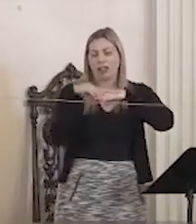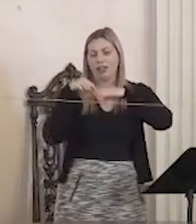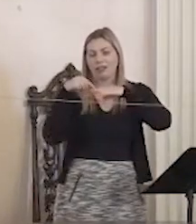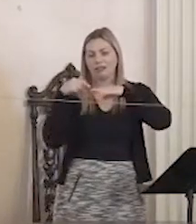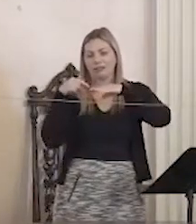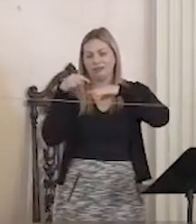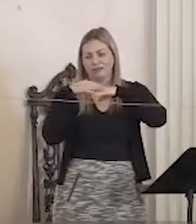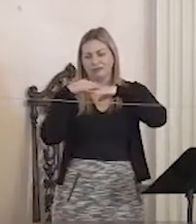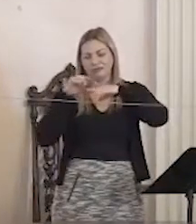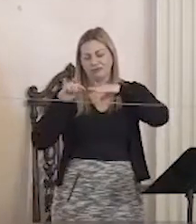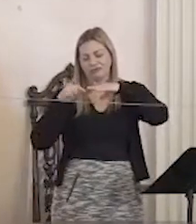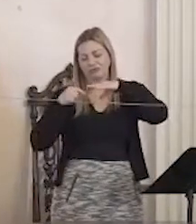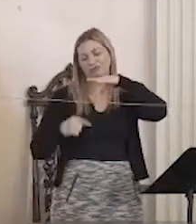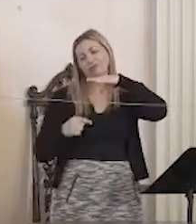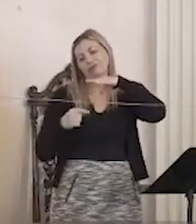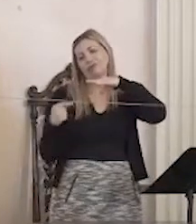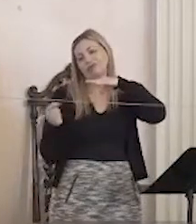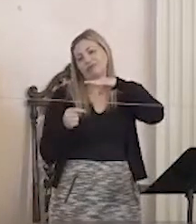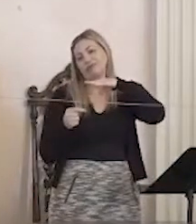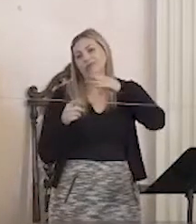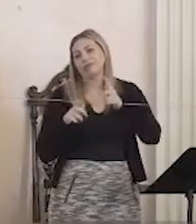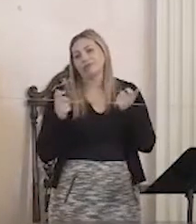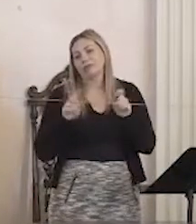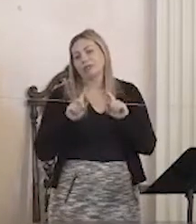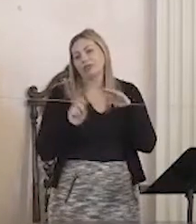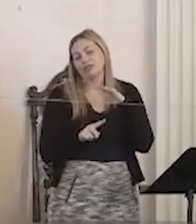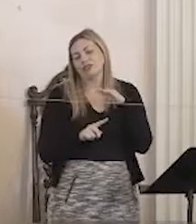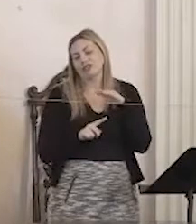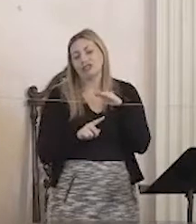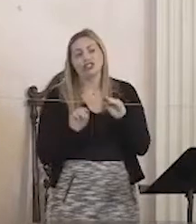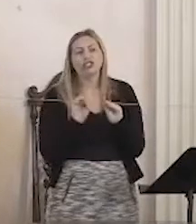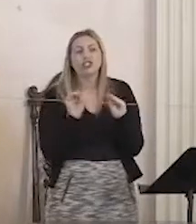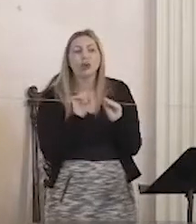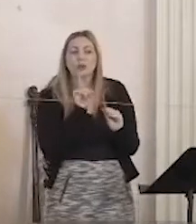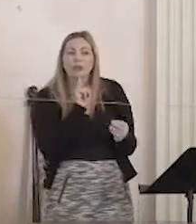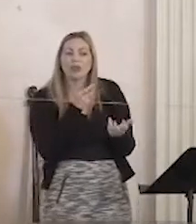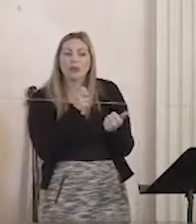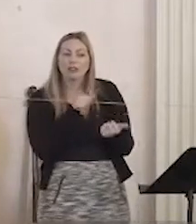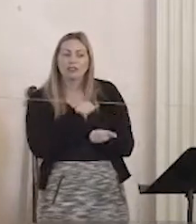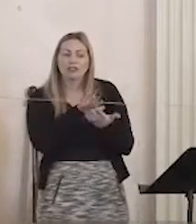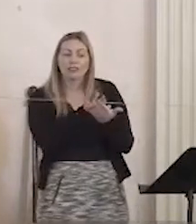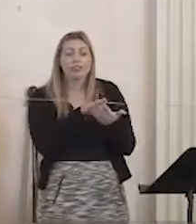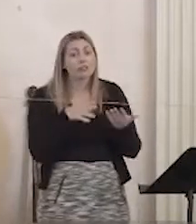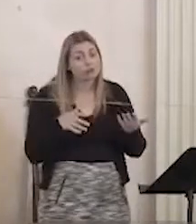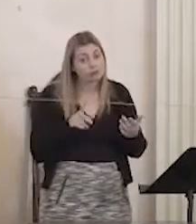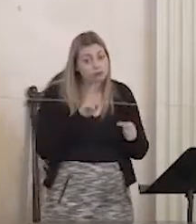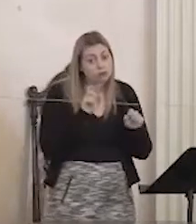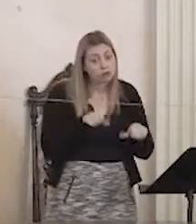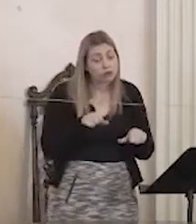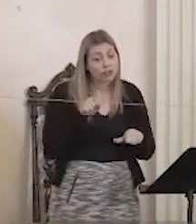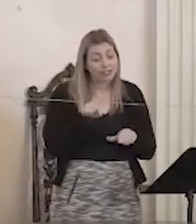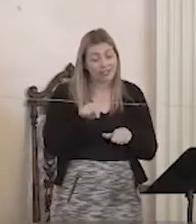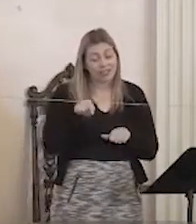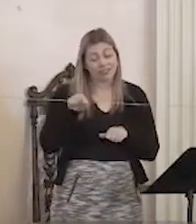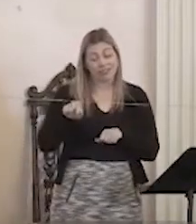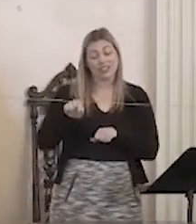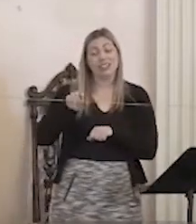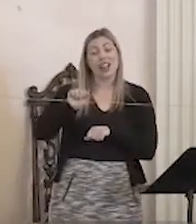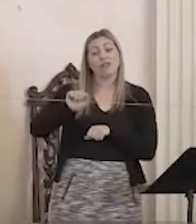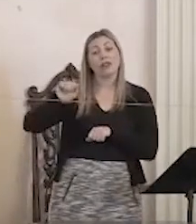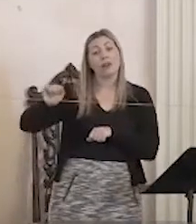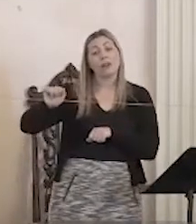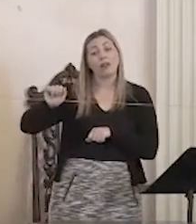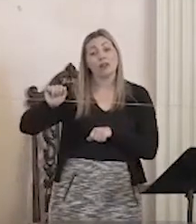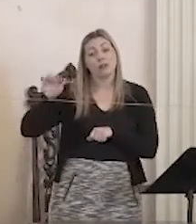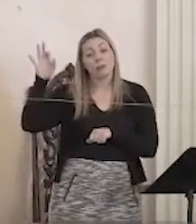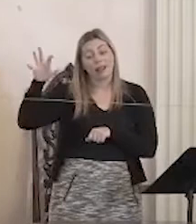of those questions was likely the big question that nobody really wanted to voice. Could this African-American